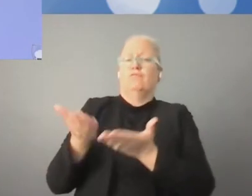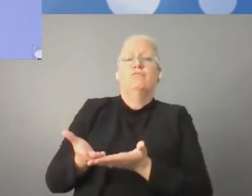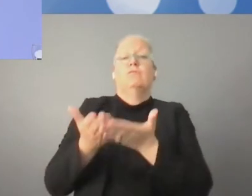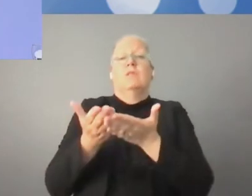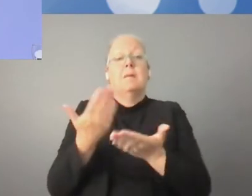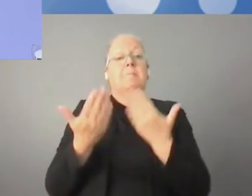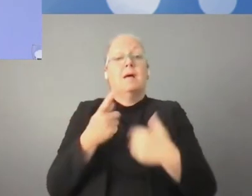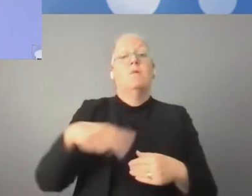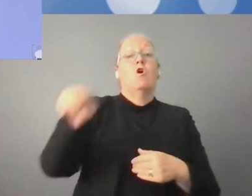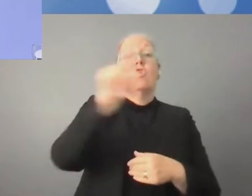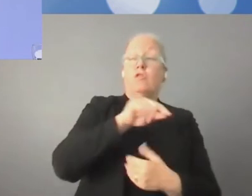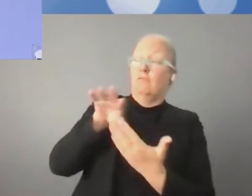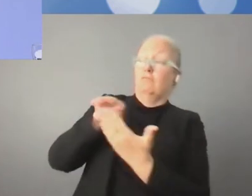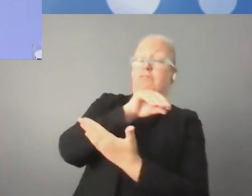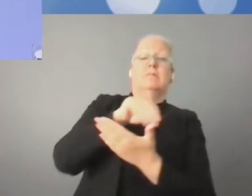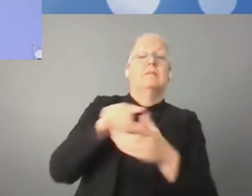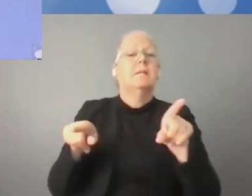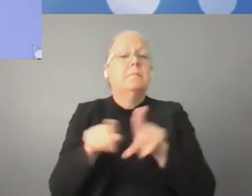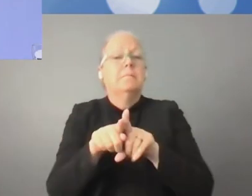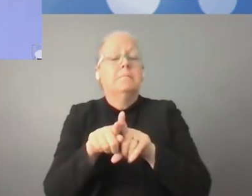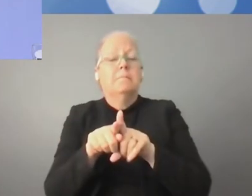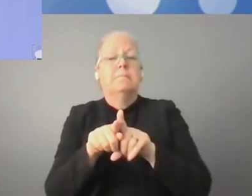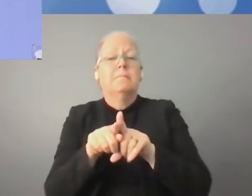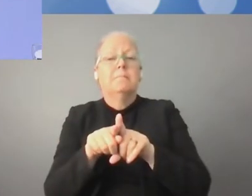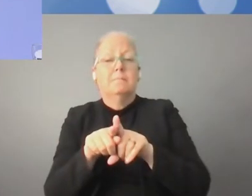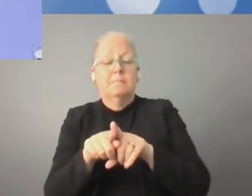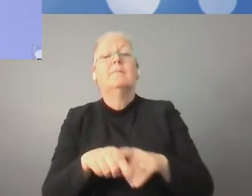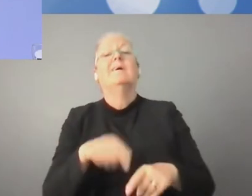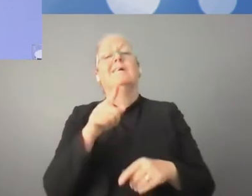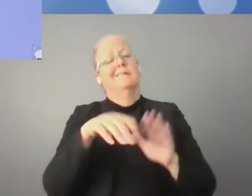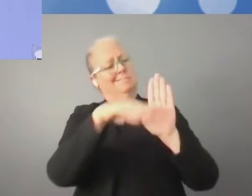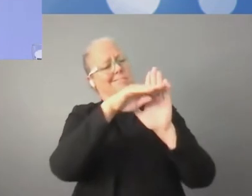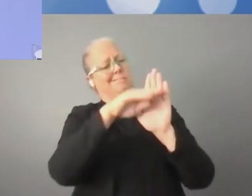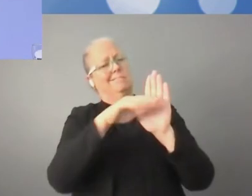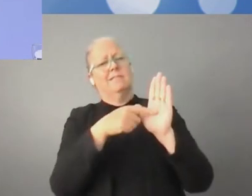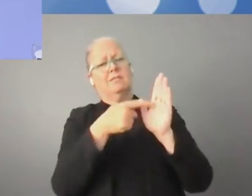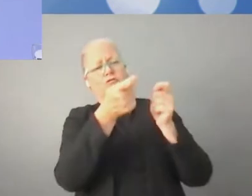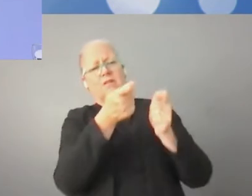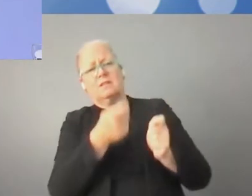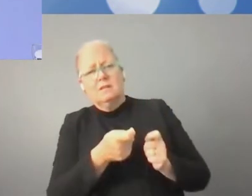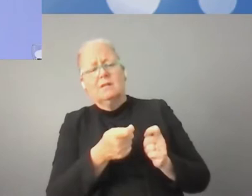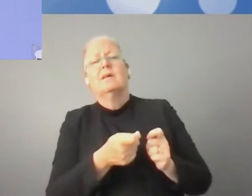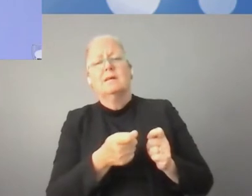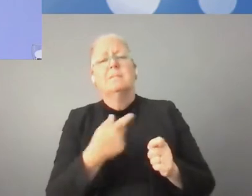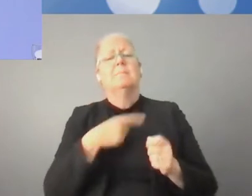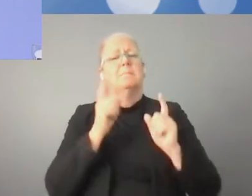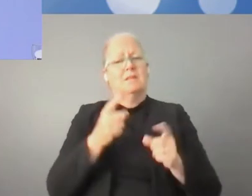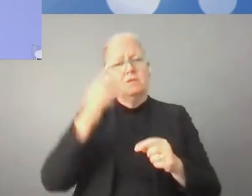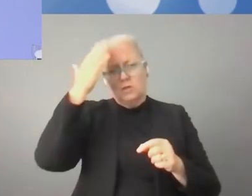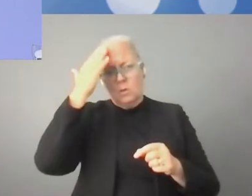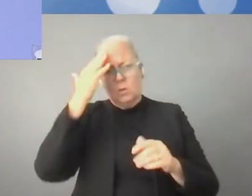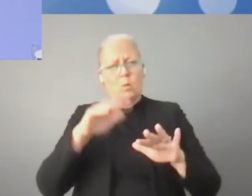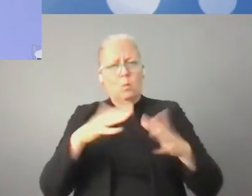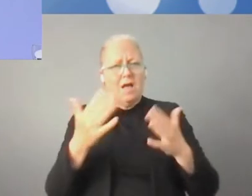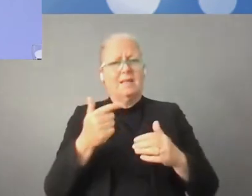um of course there are regular when we talk about regulations we have to define a little bit of what we want to regulate for what